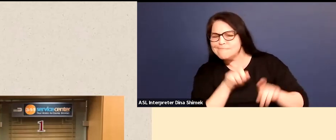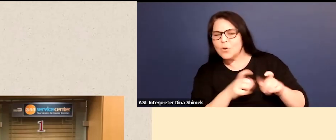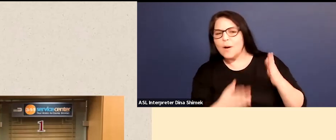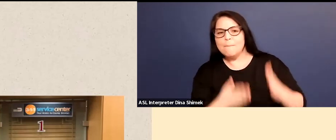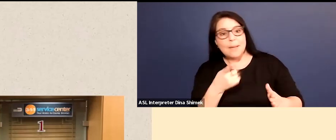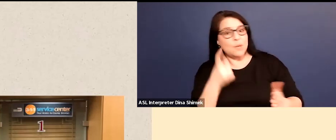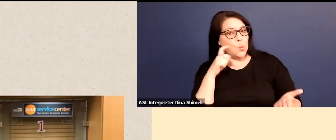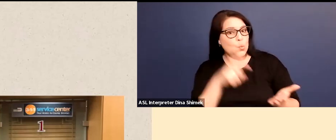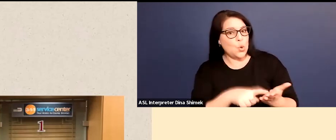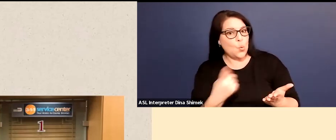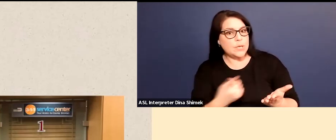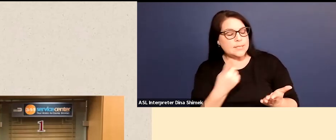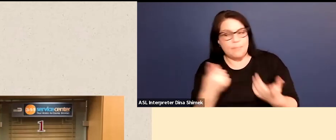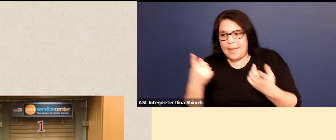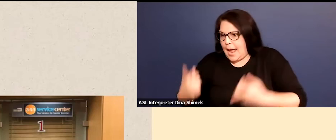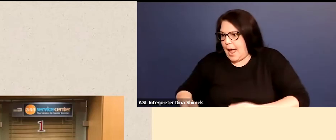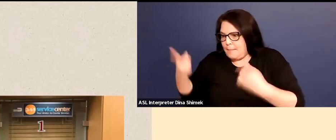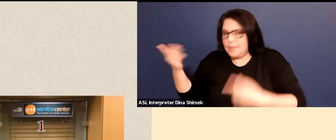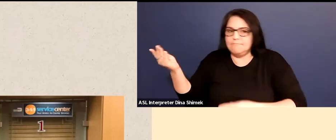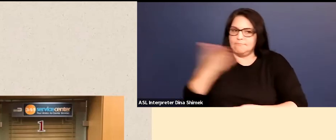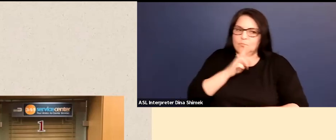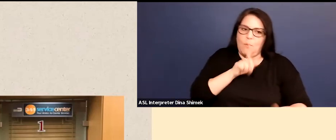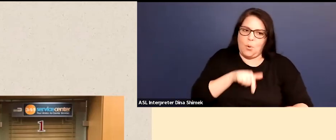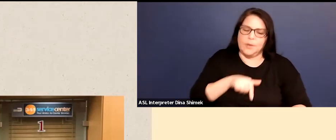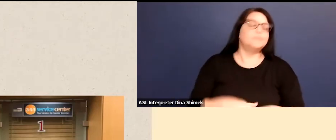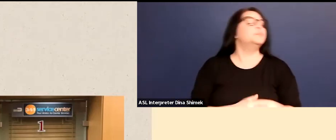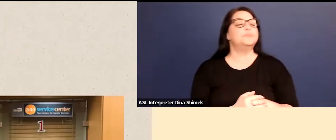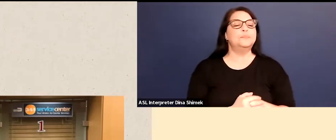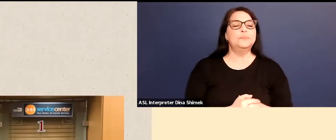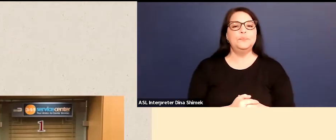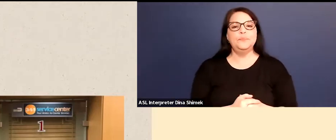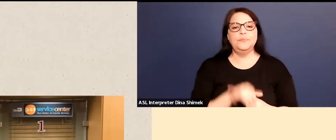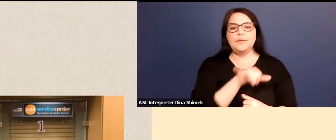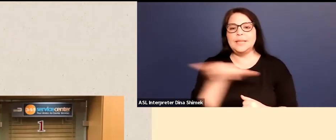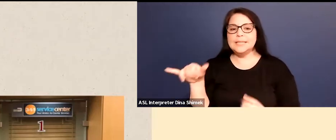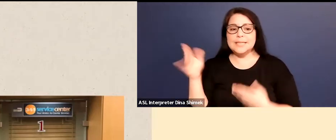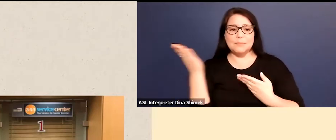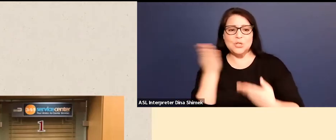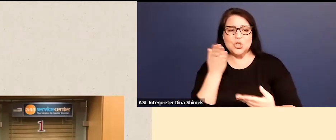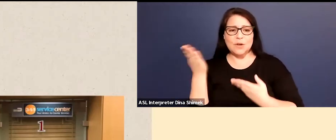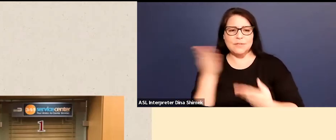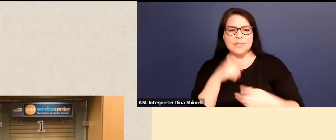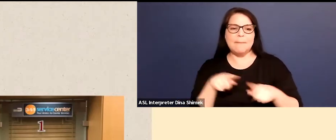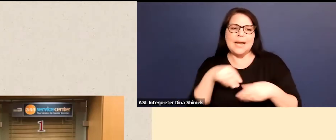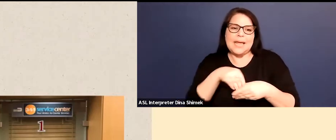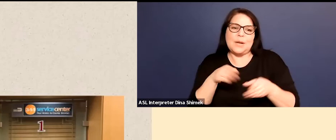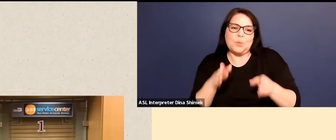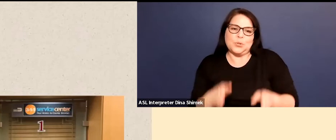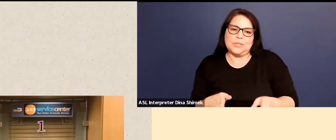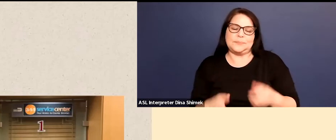way to these buildings on that day. So the same service and thing, just an in-person touch.